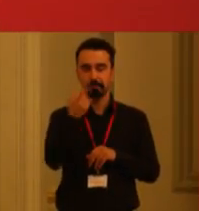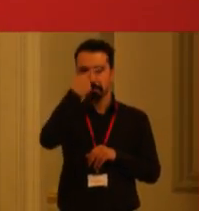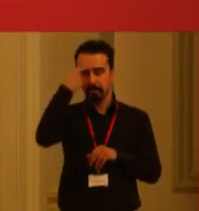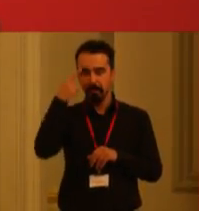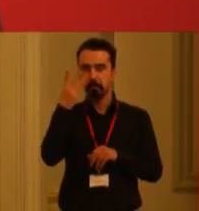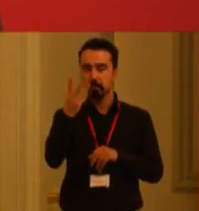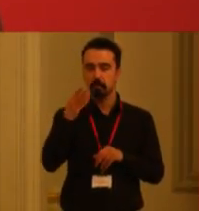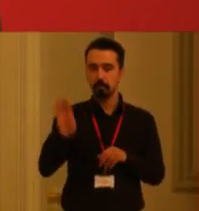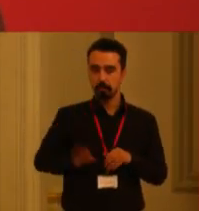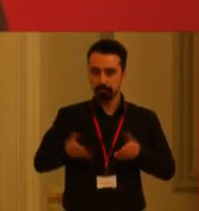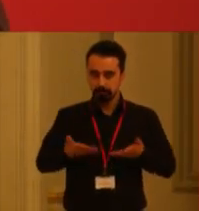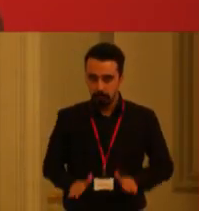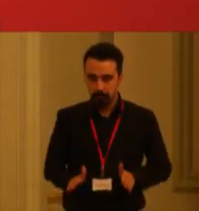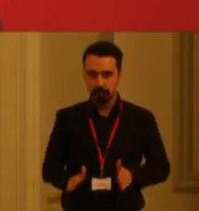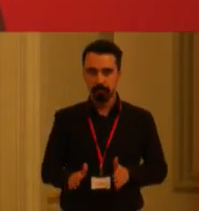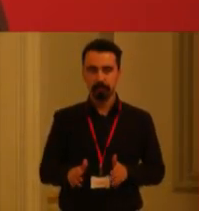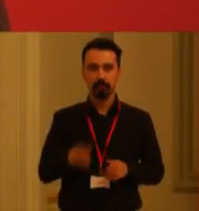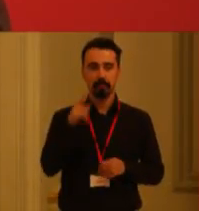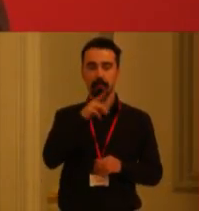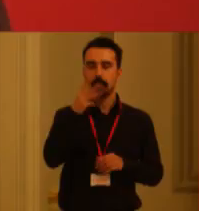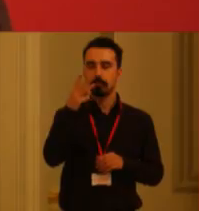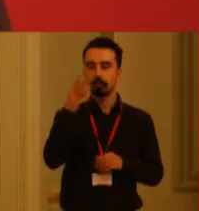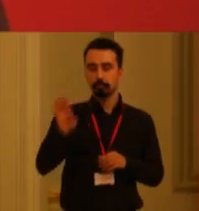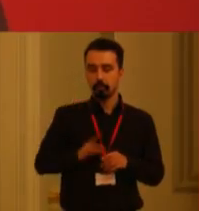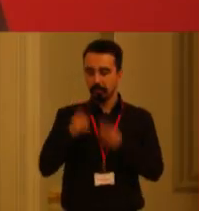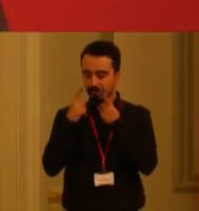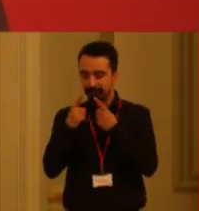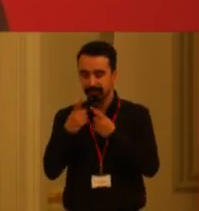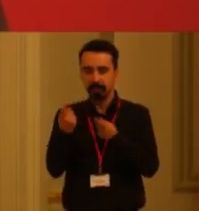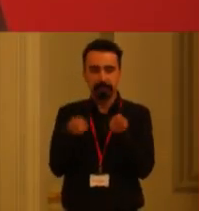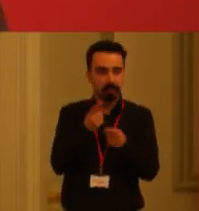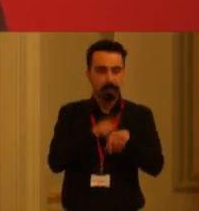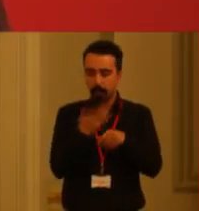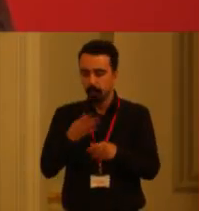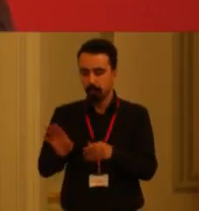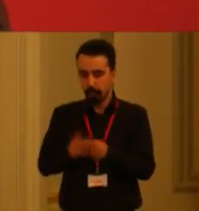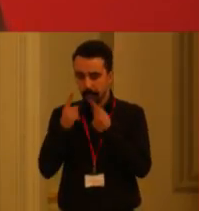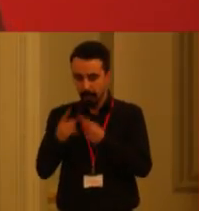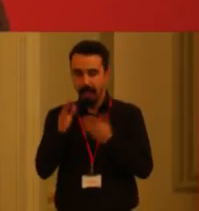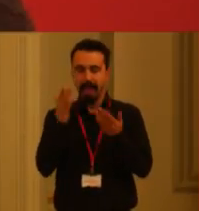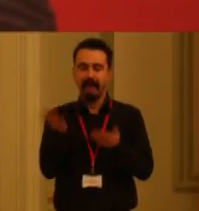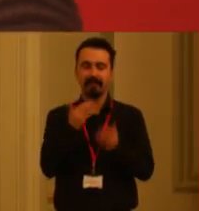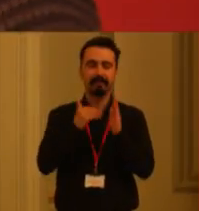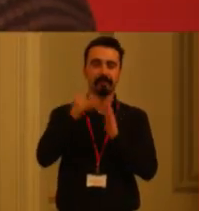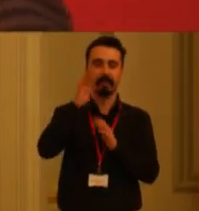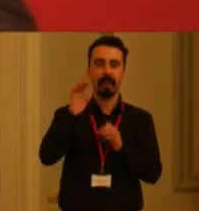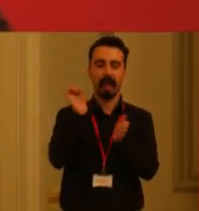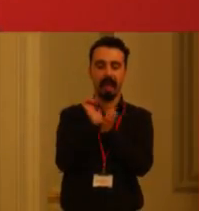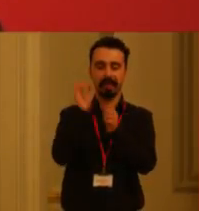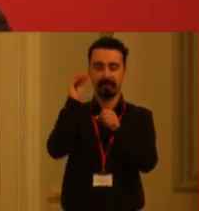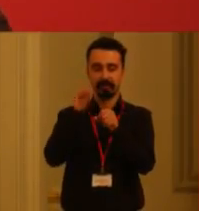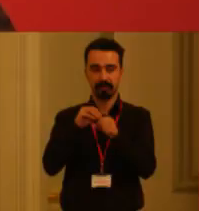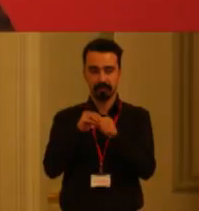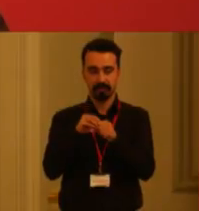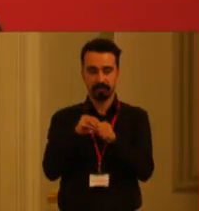lost generation of women. These are women who are only involved in childcare, who have given birth to 2 or 3